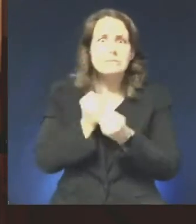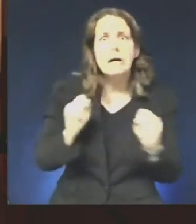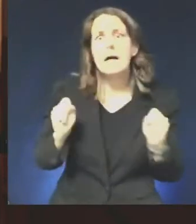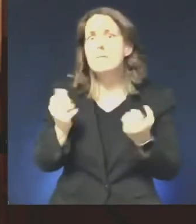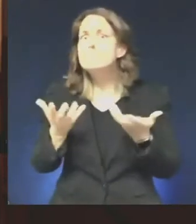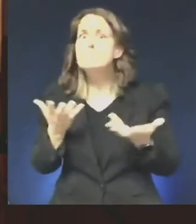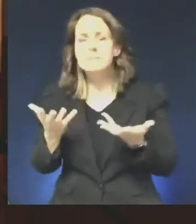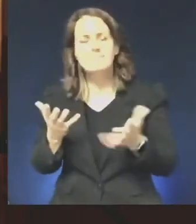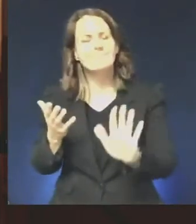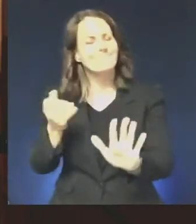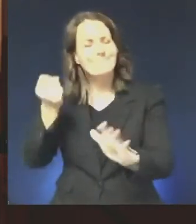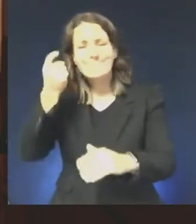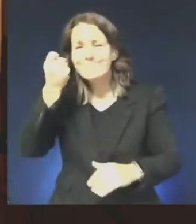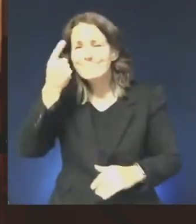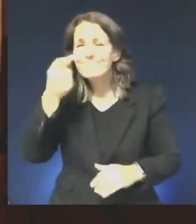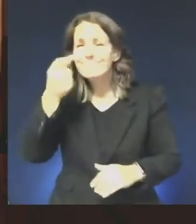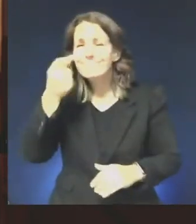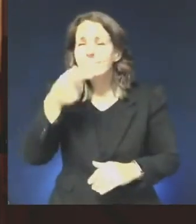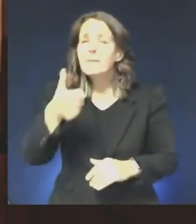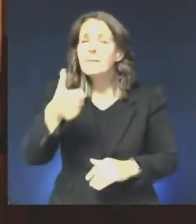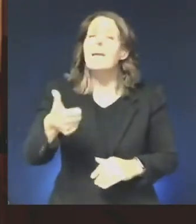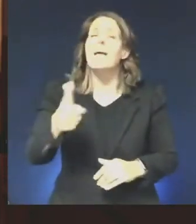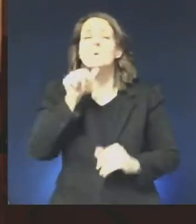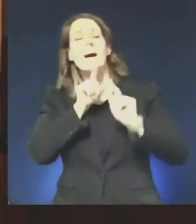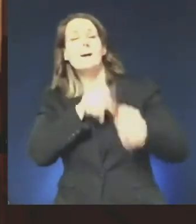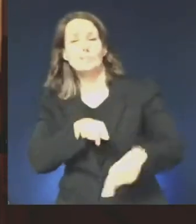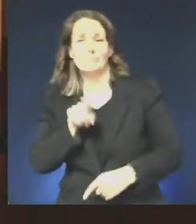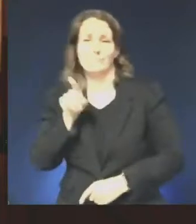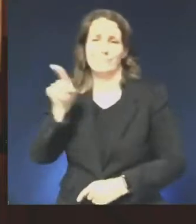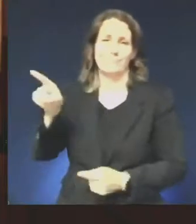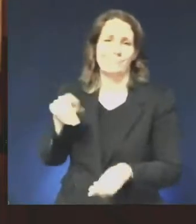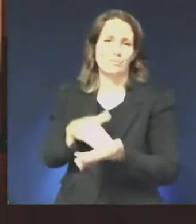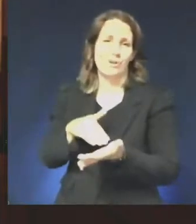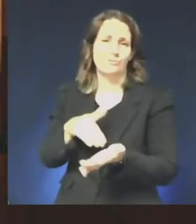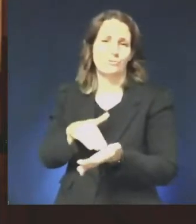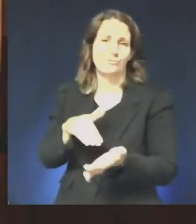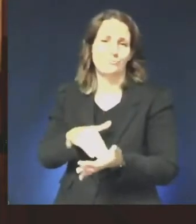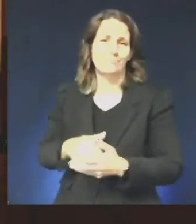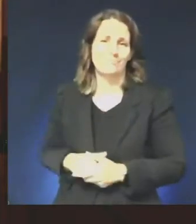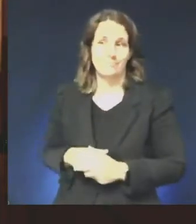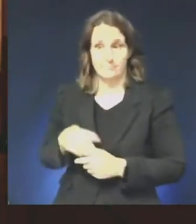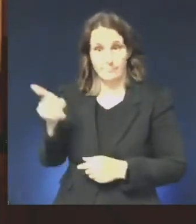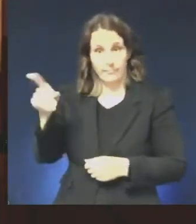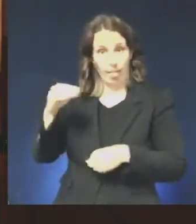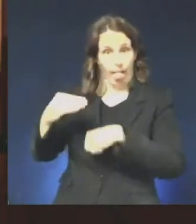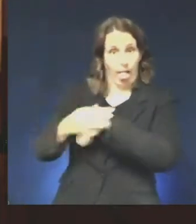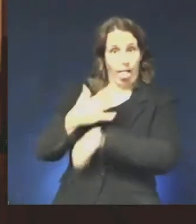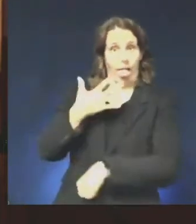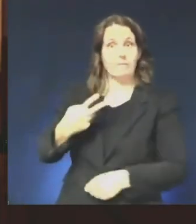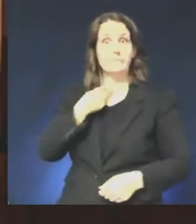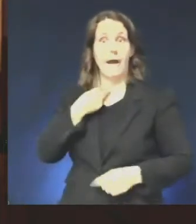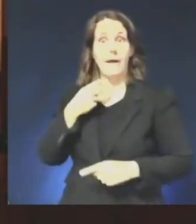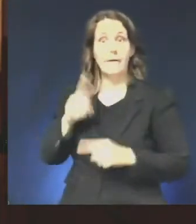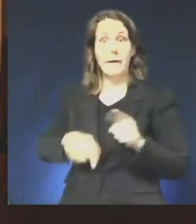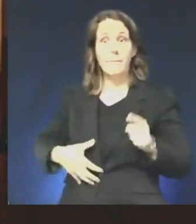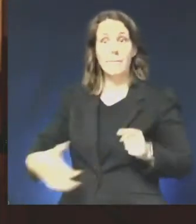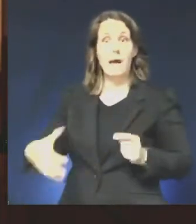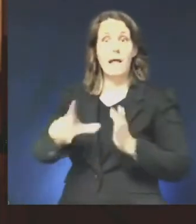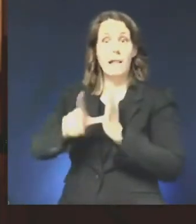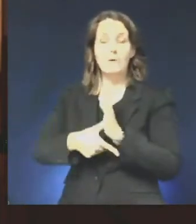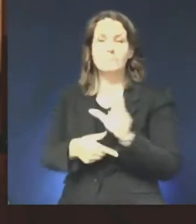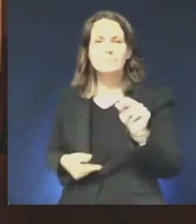not affecting fertility. I've encouraged my daughters to have those vaccines. I would like to have